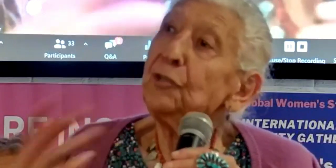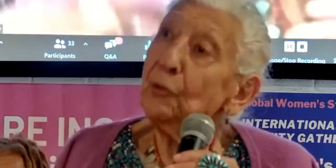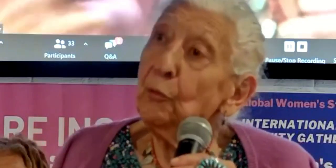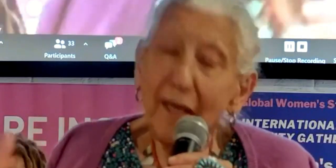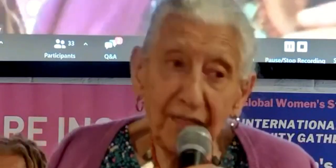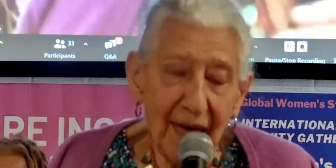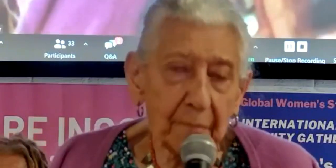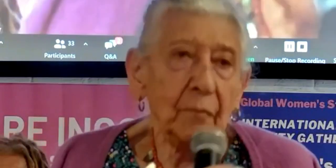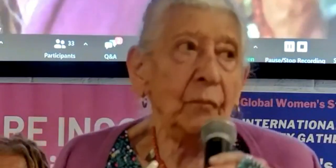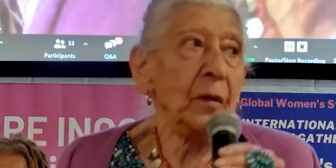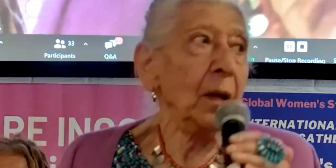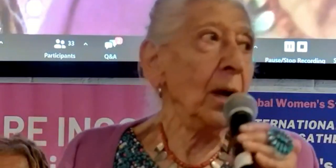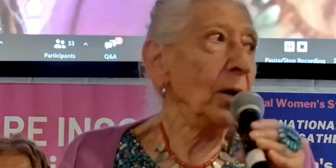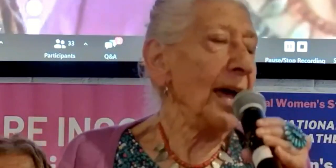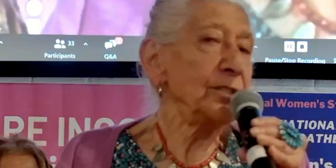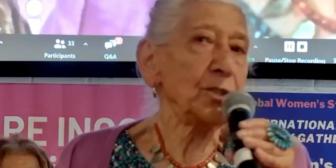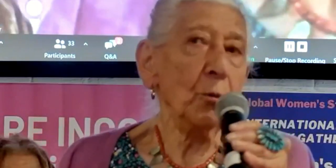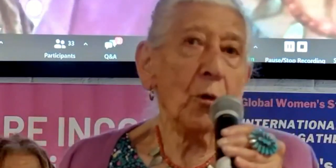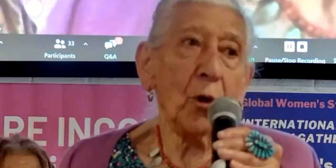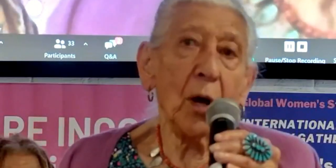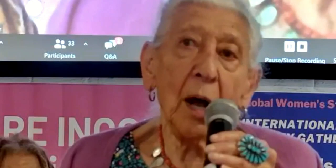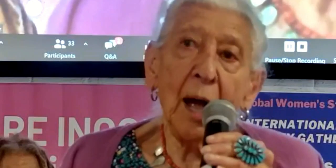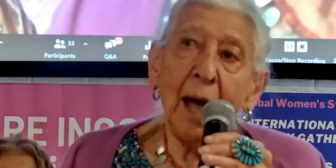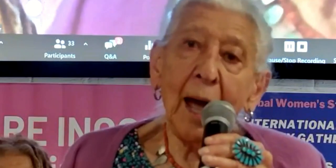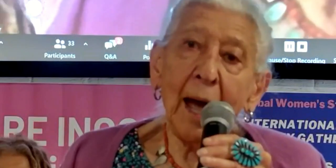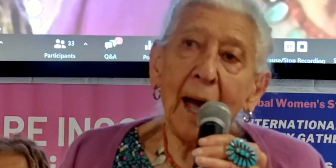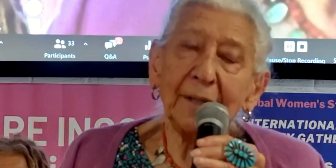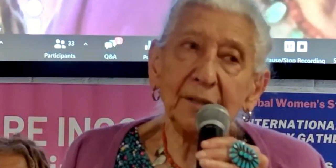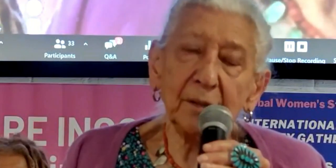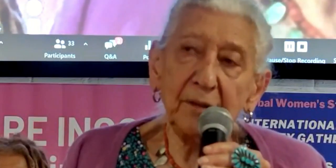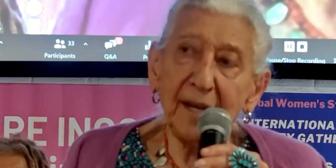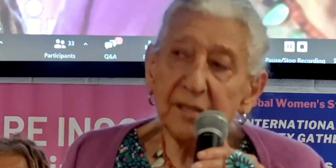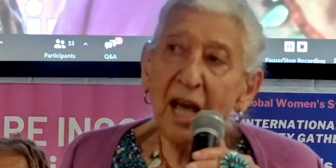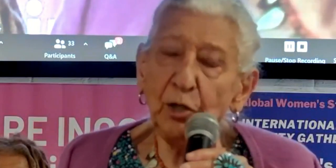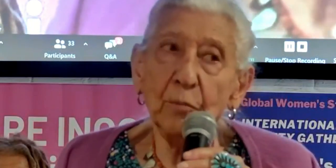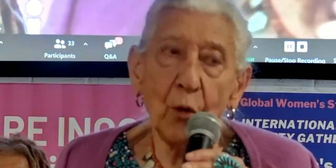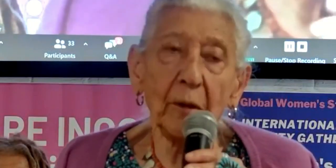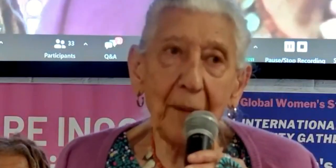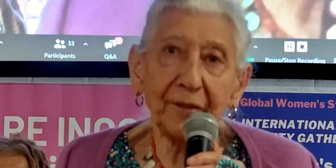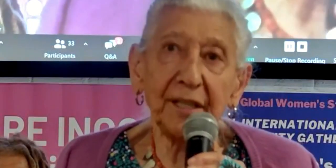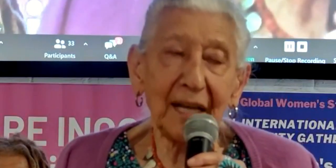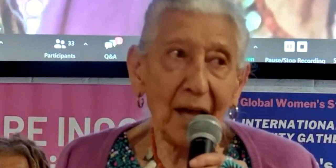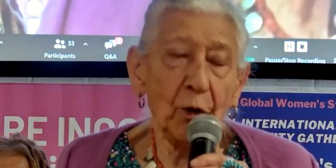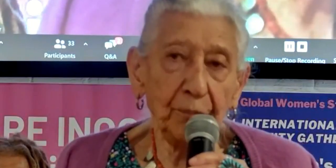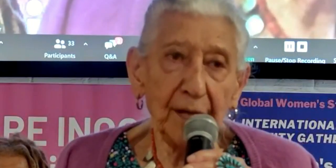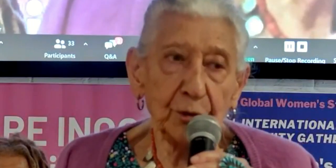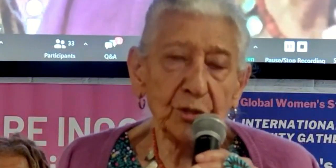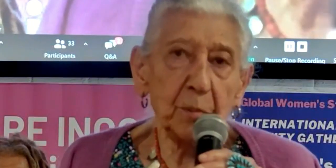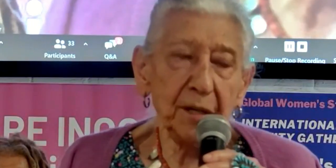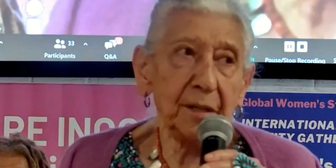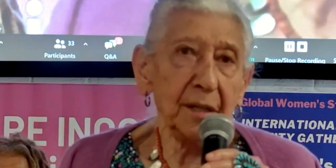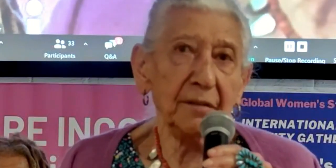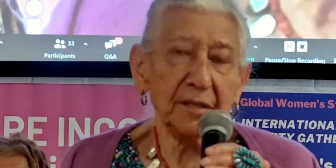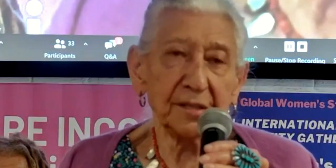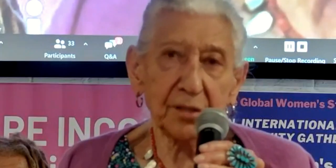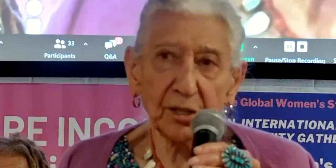we do with them against the war, and they can tell you more about it, and I hope they do